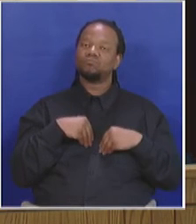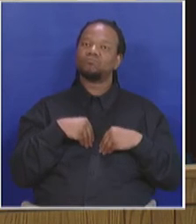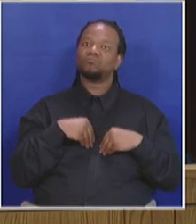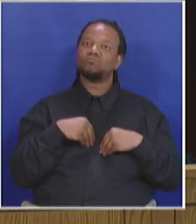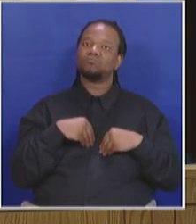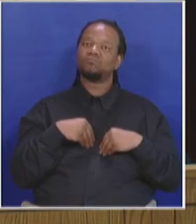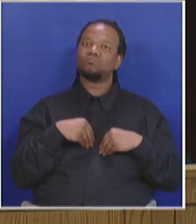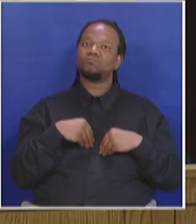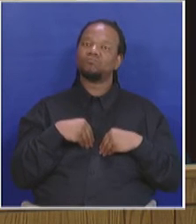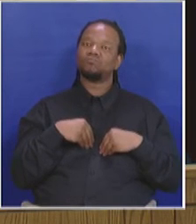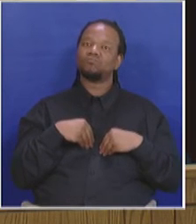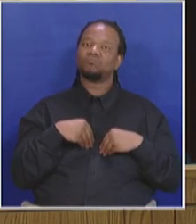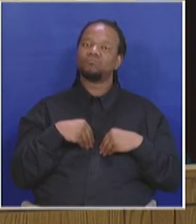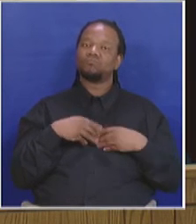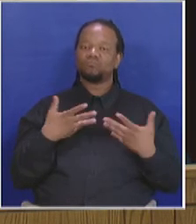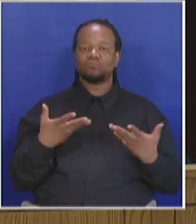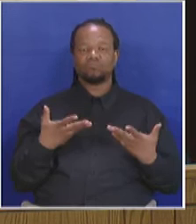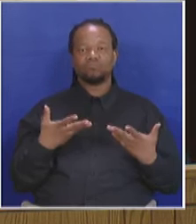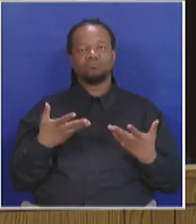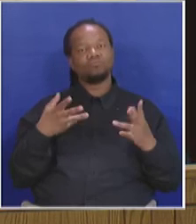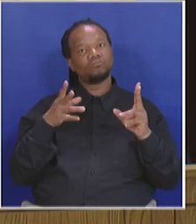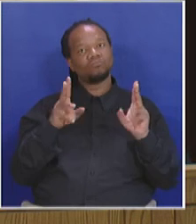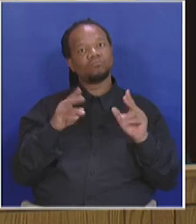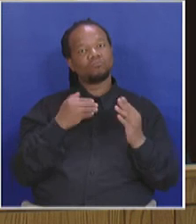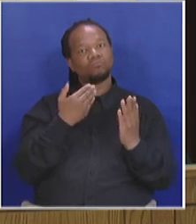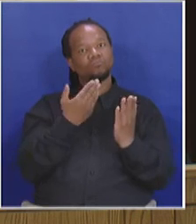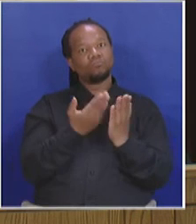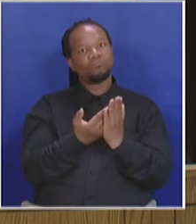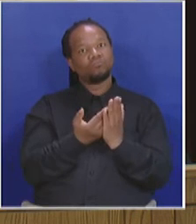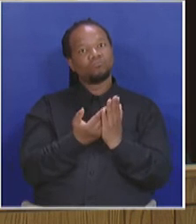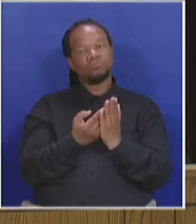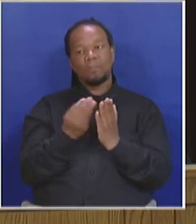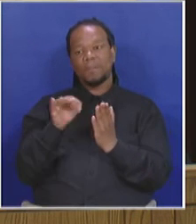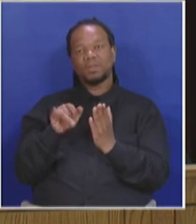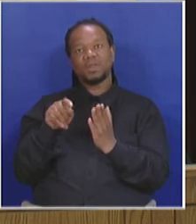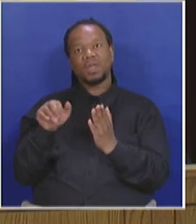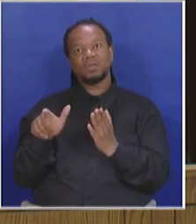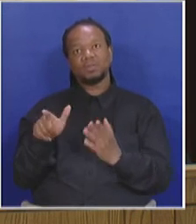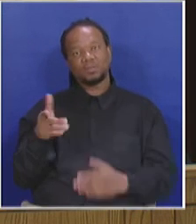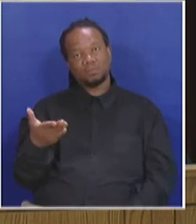But in that motion, the Honorable Mateis